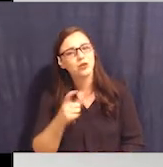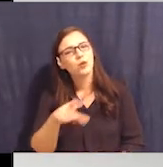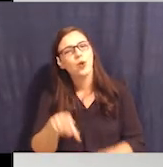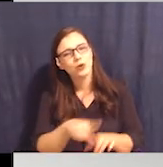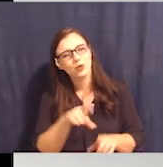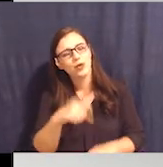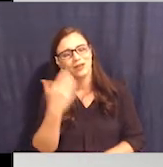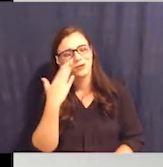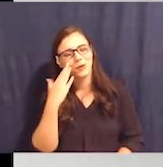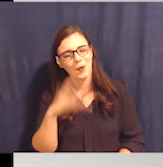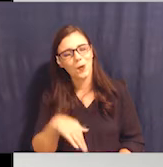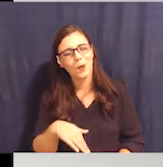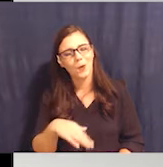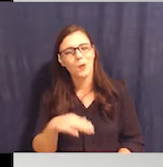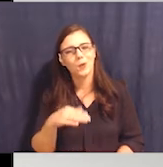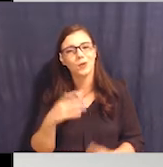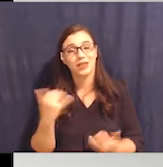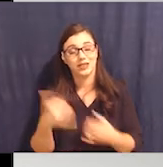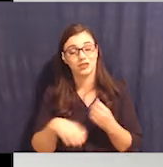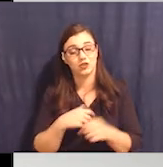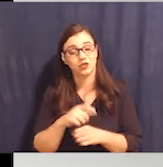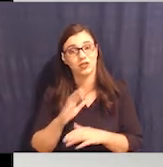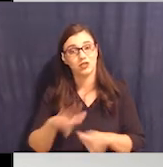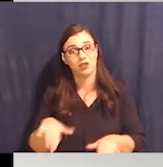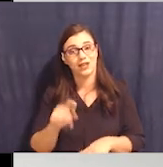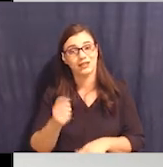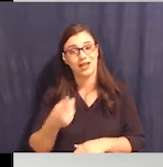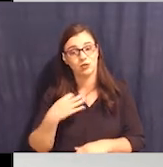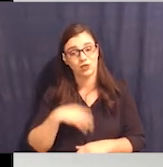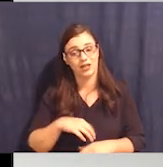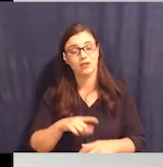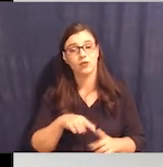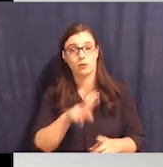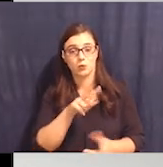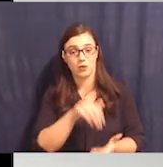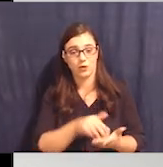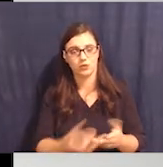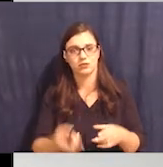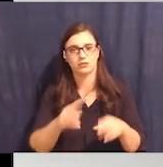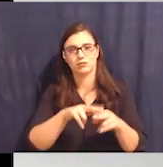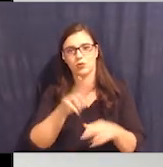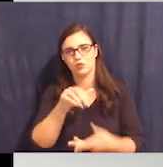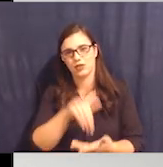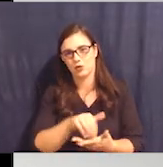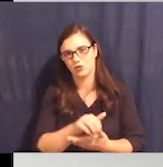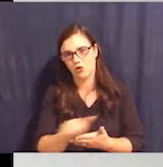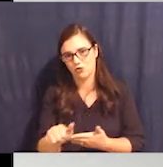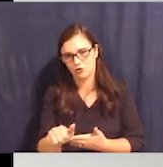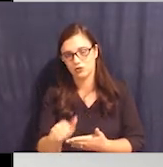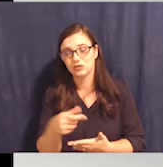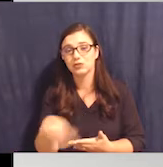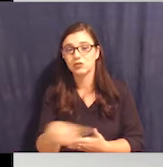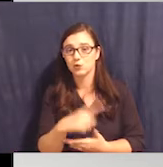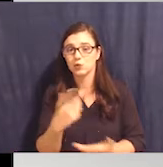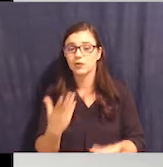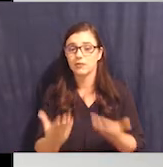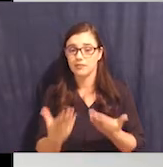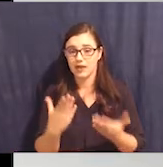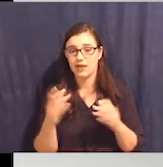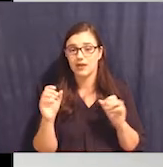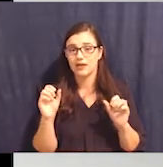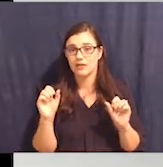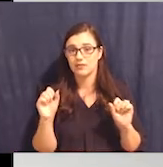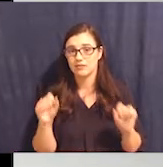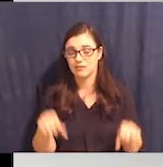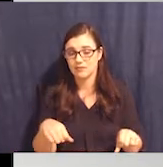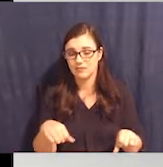have to know that this year, the child tax credit is going up from $2,000 to $3,000, and you may be able